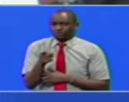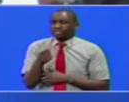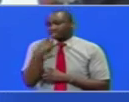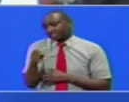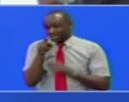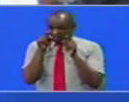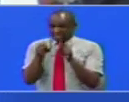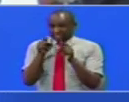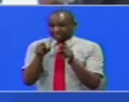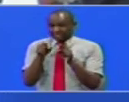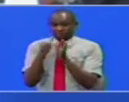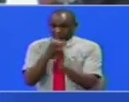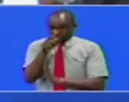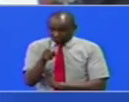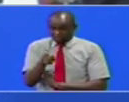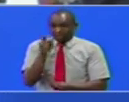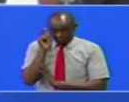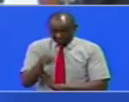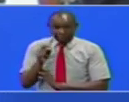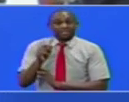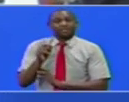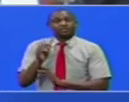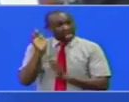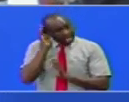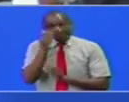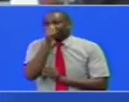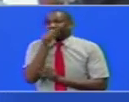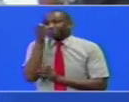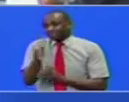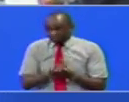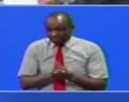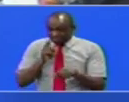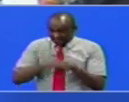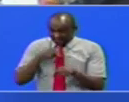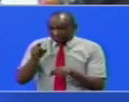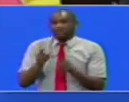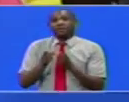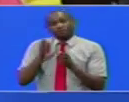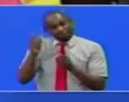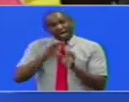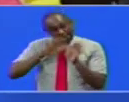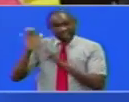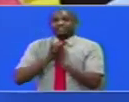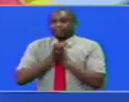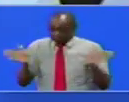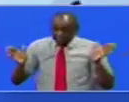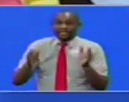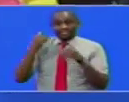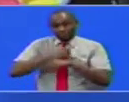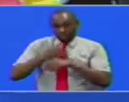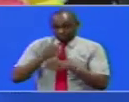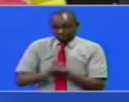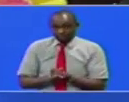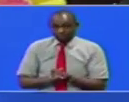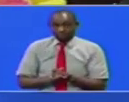saying that this matter should be heard in camera when Parliament is a public institution? I have had